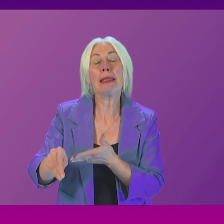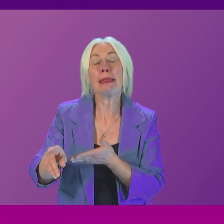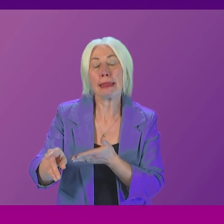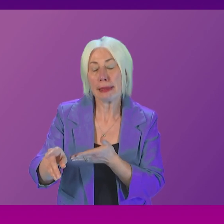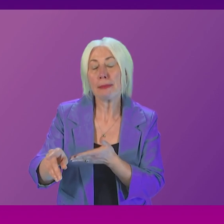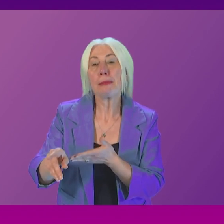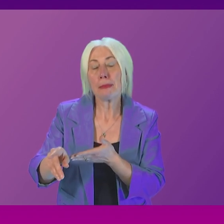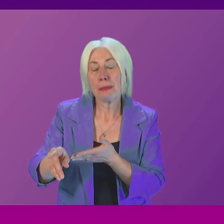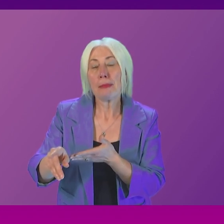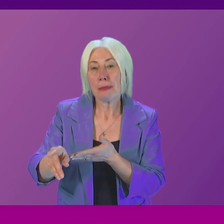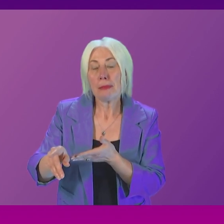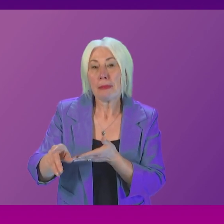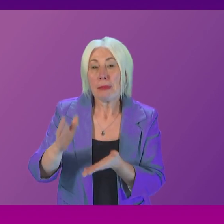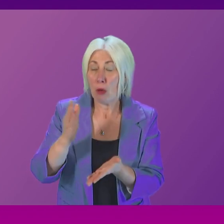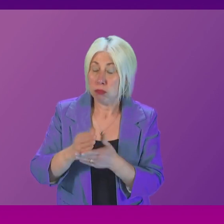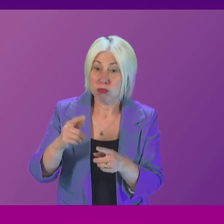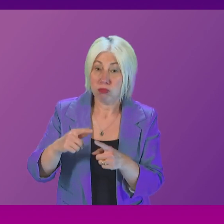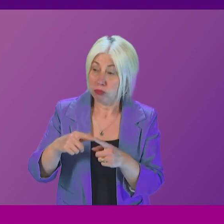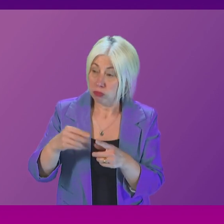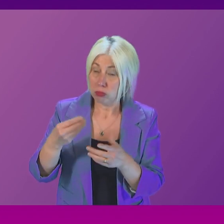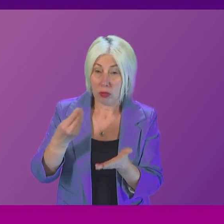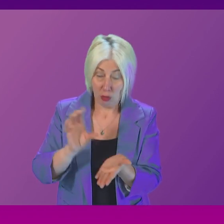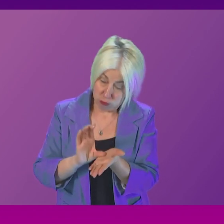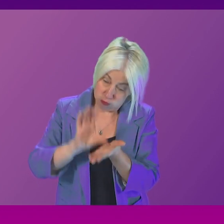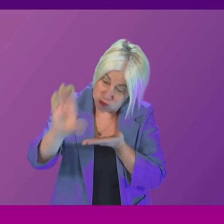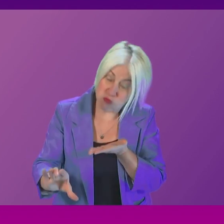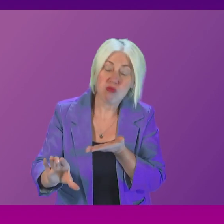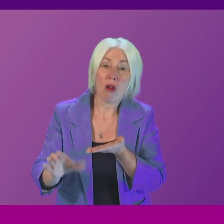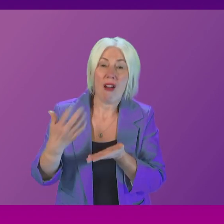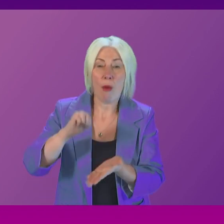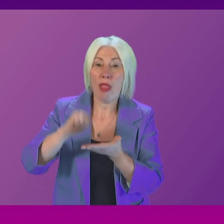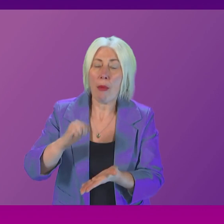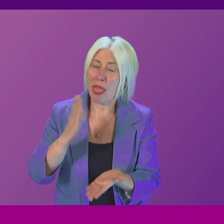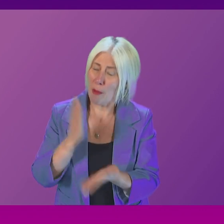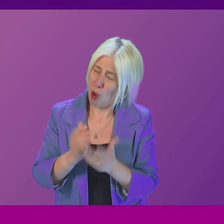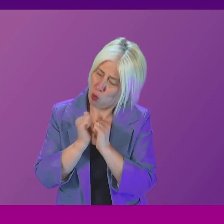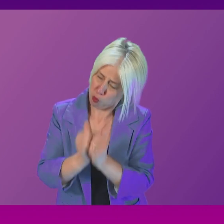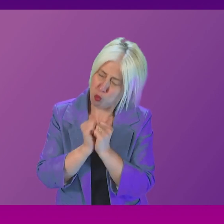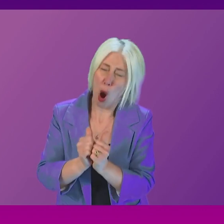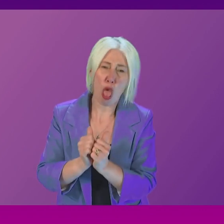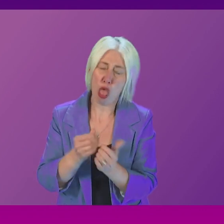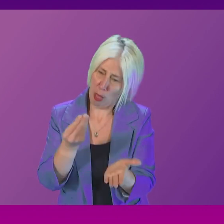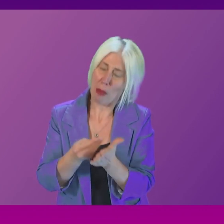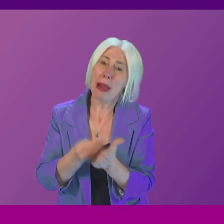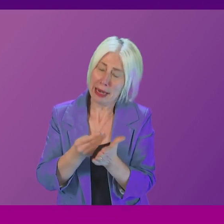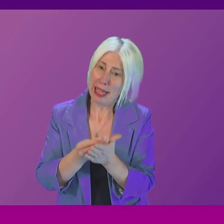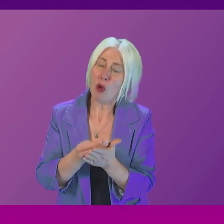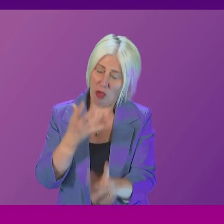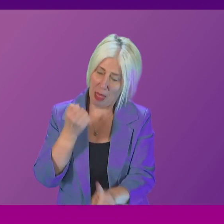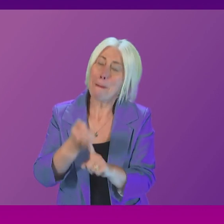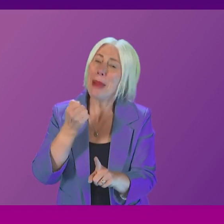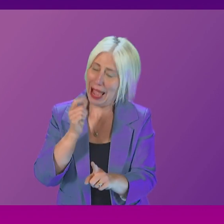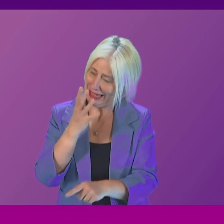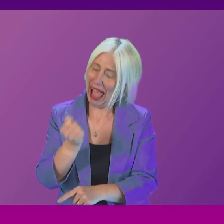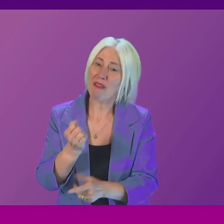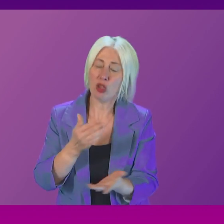comes at a significant cost in relation to our budget, but it's worth every single penny, given the impact I believe it's having